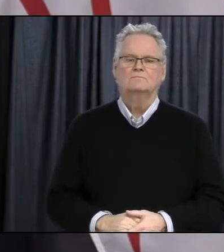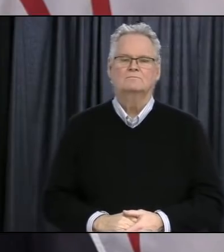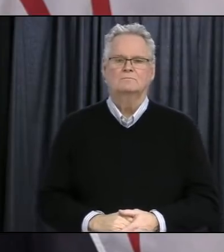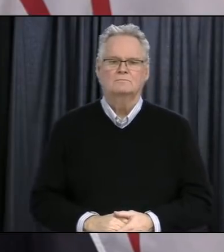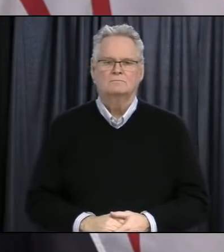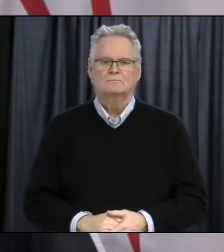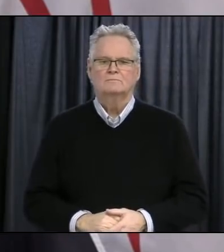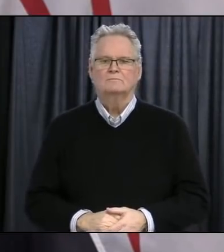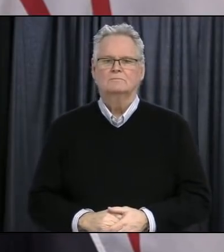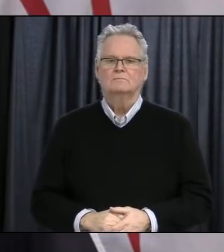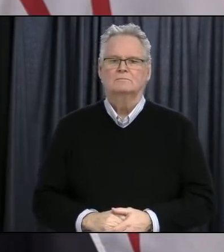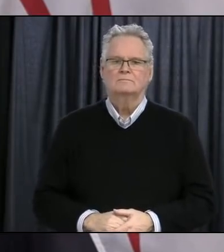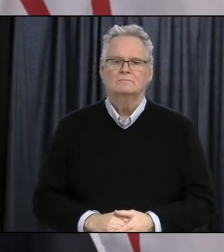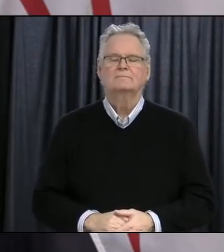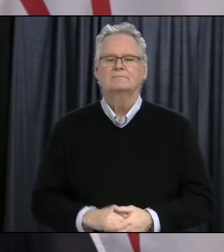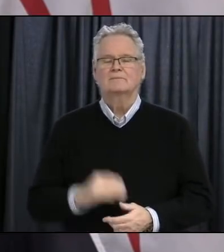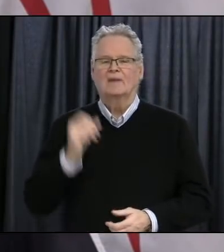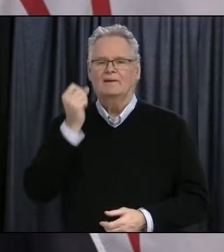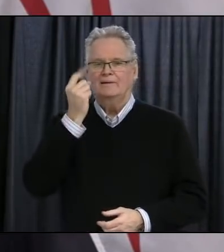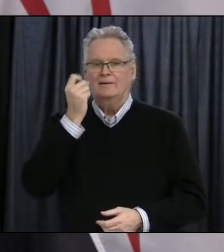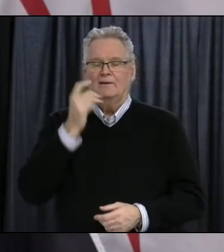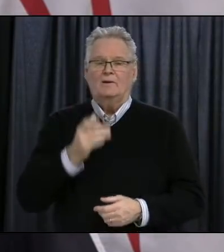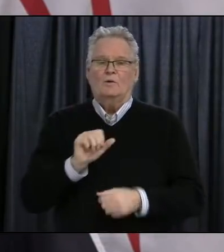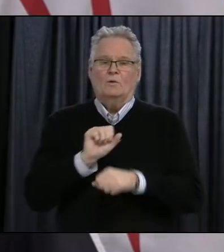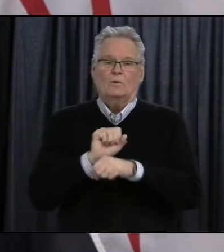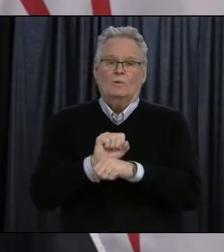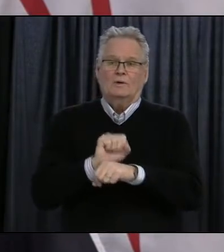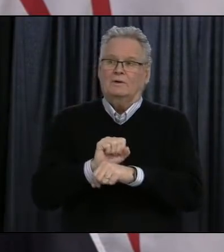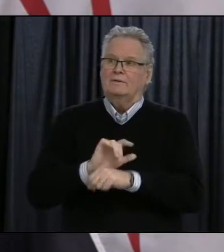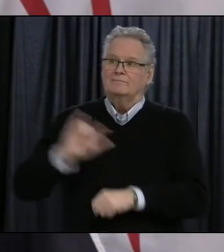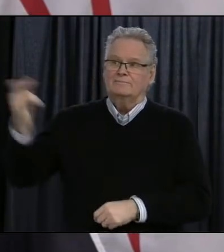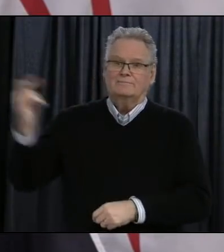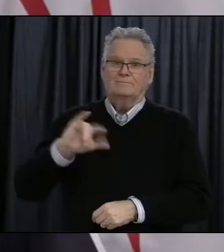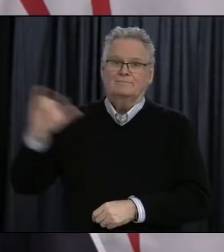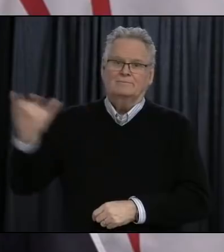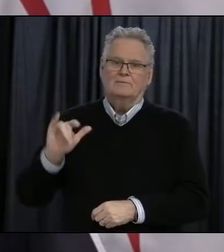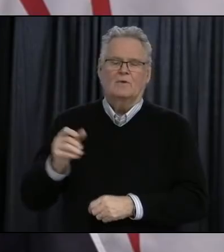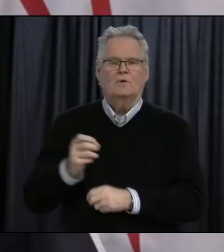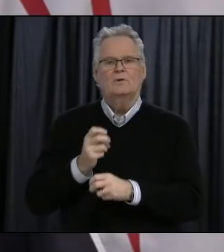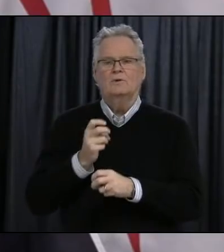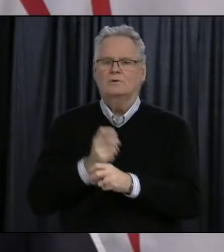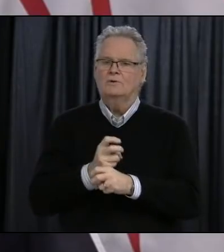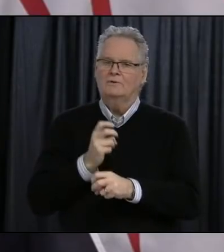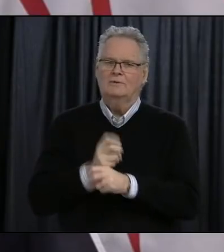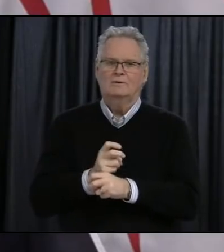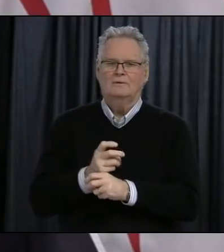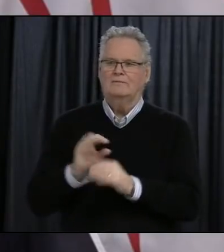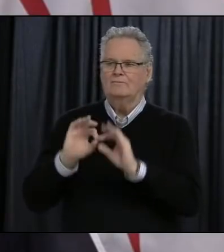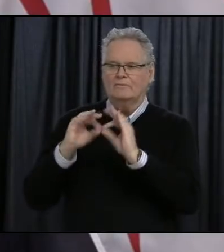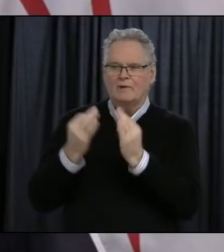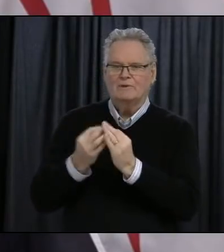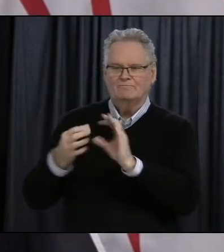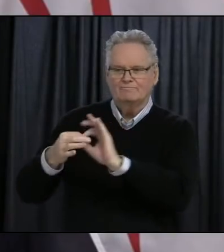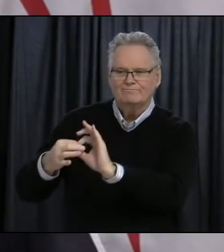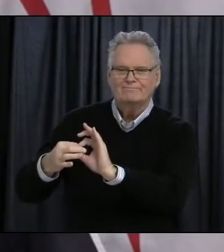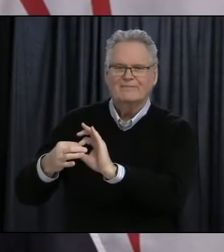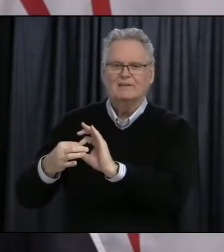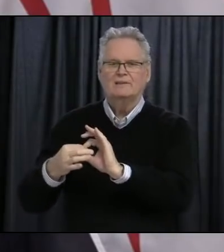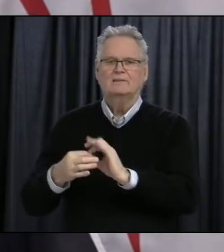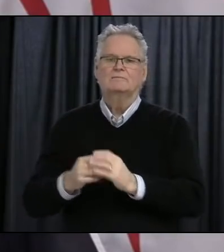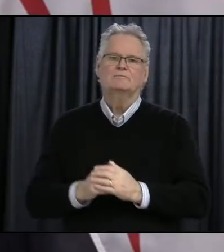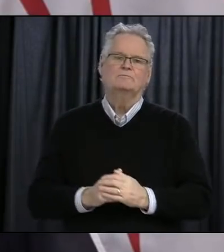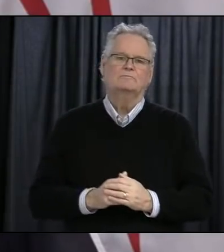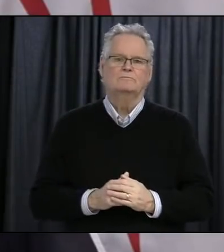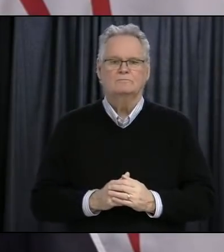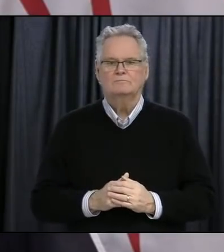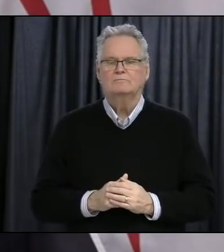be behind us, we are reintroducing modified self-isolation for rotational workers working in Canada from